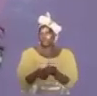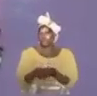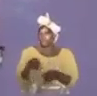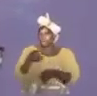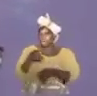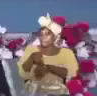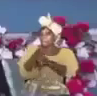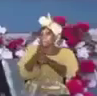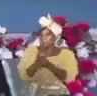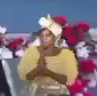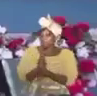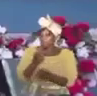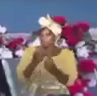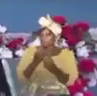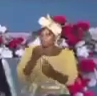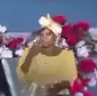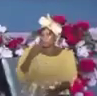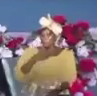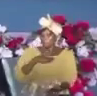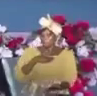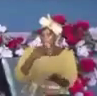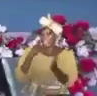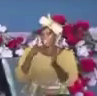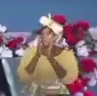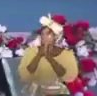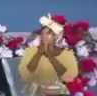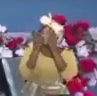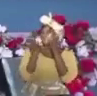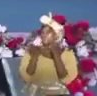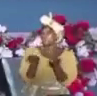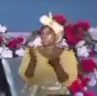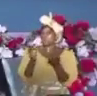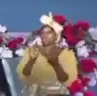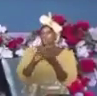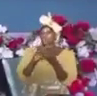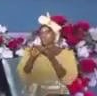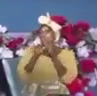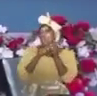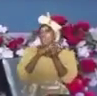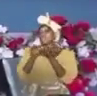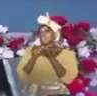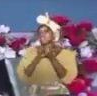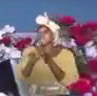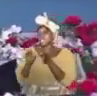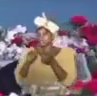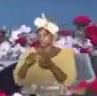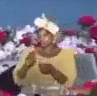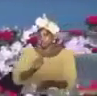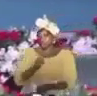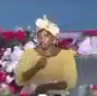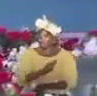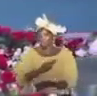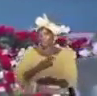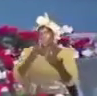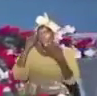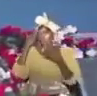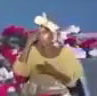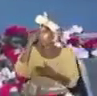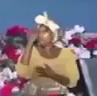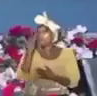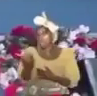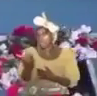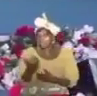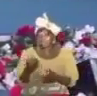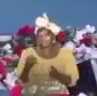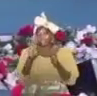borrow from my notes and explain to us why believers go through tragedies. I